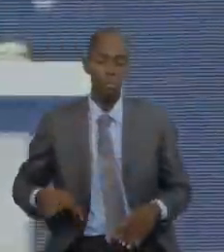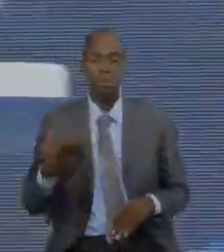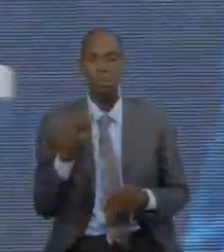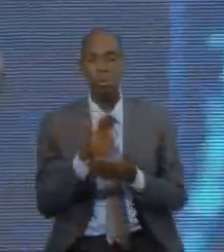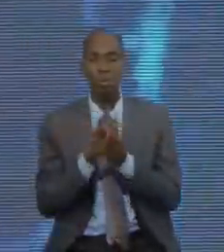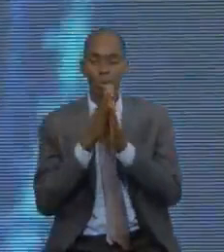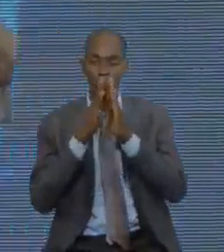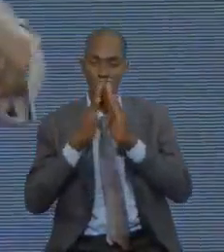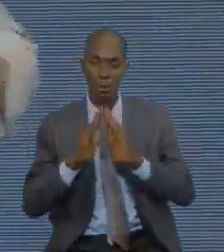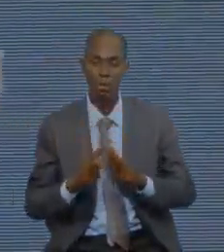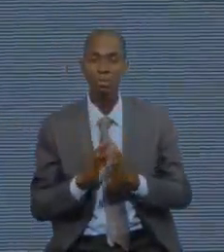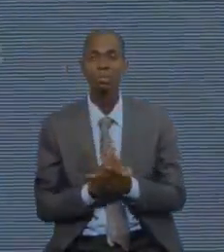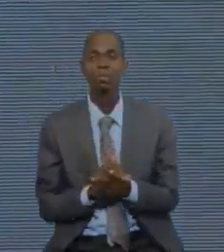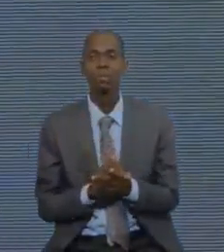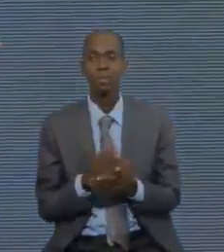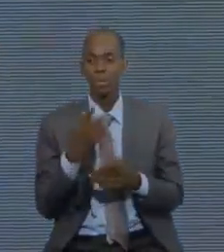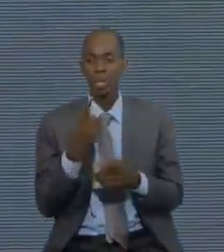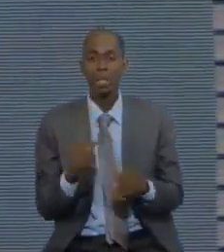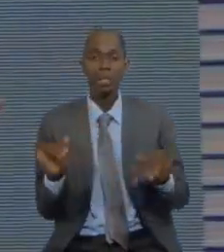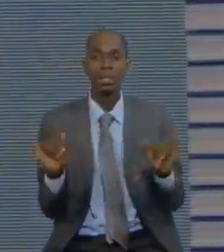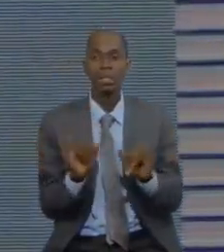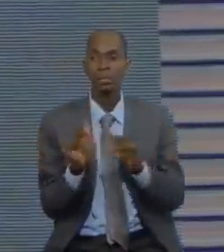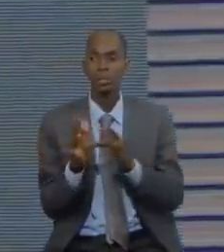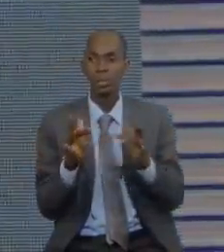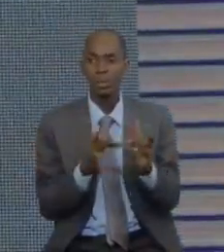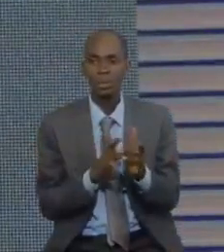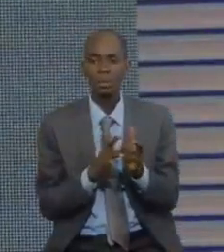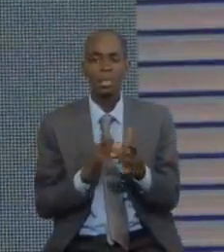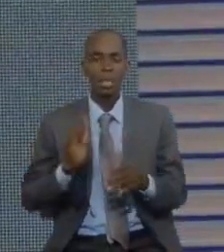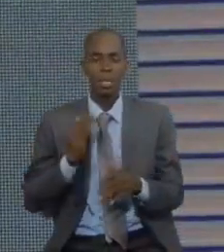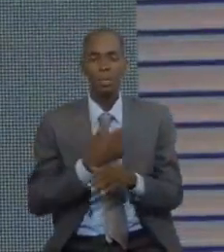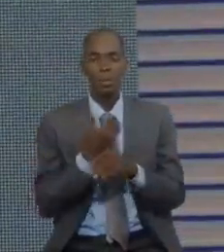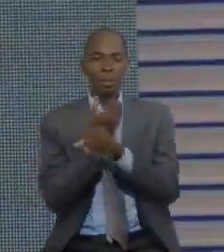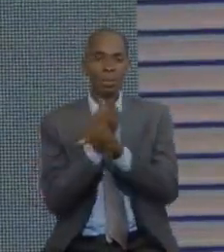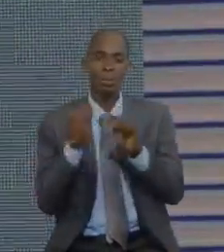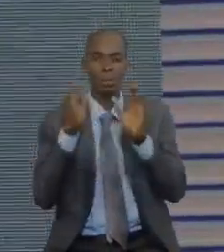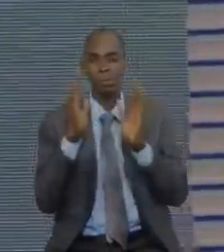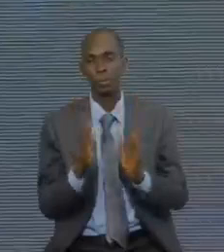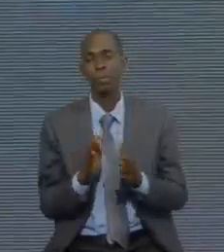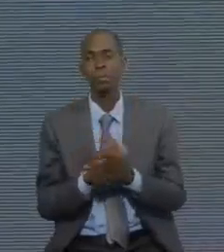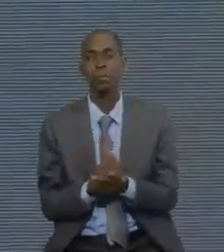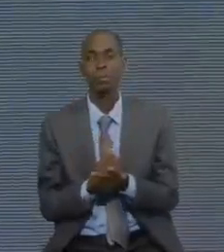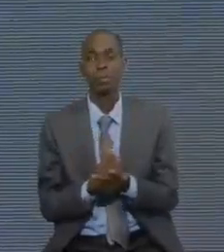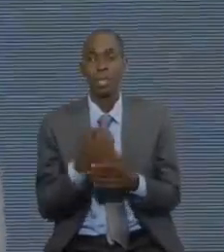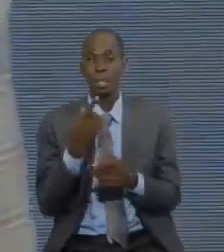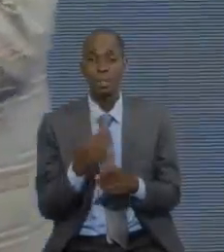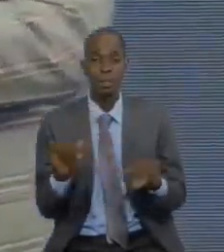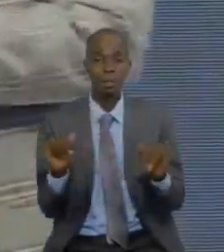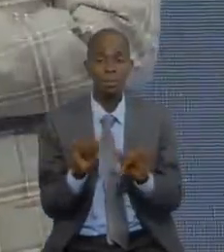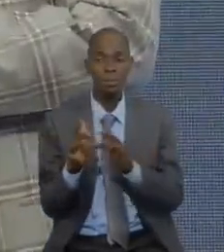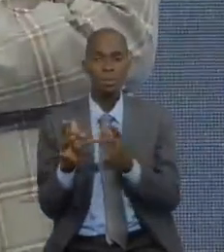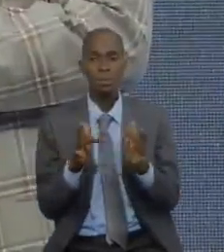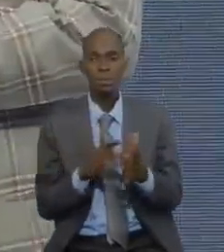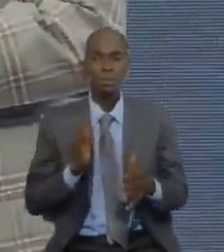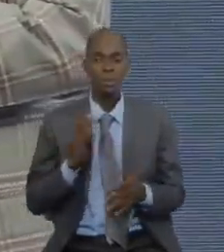Peace. The same Jesus, our Savior. The same Jesus,